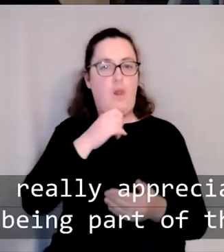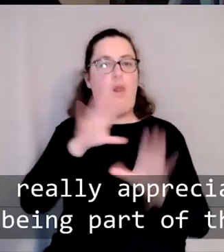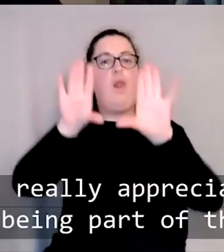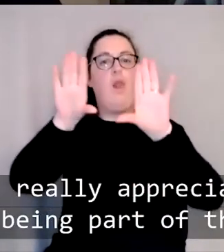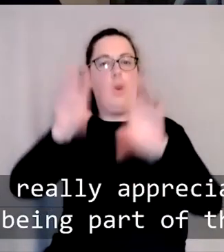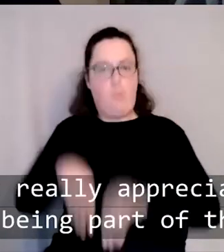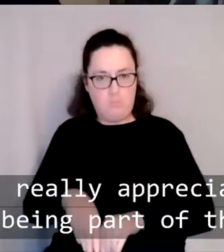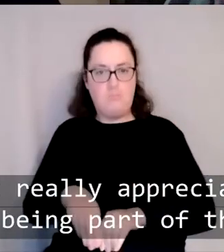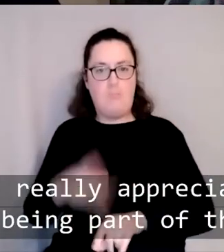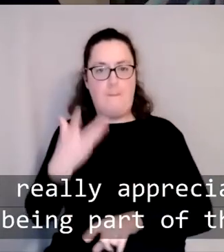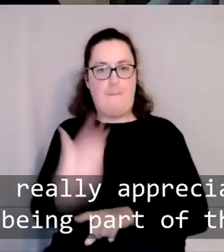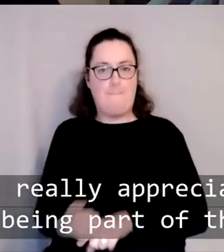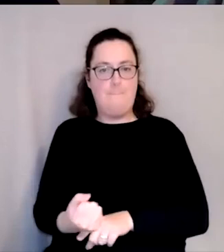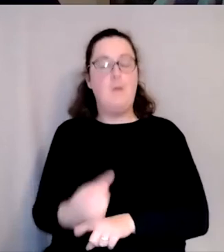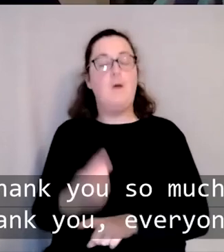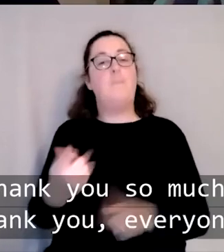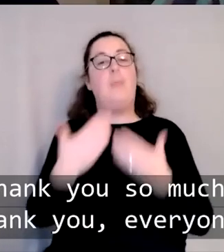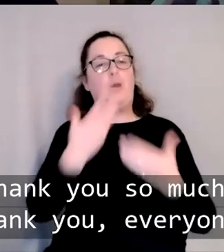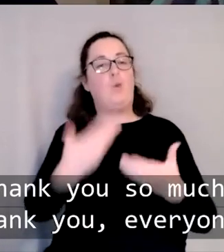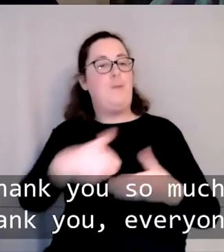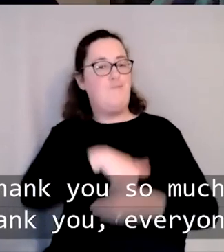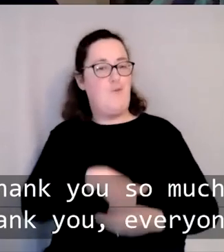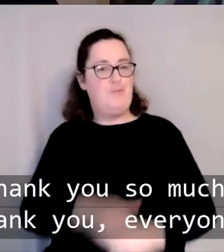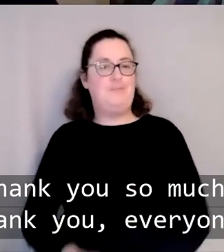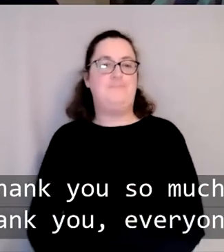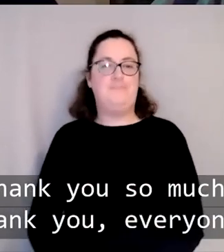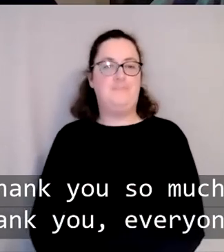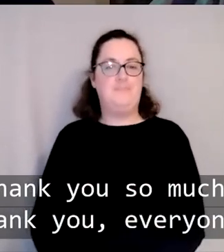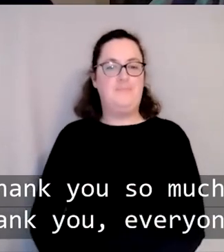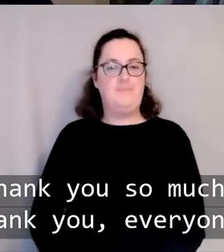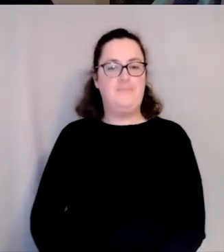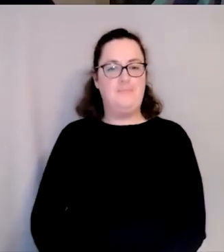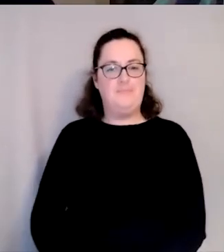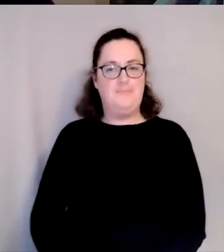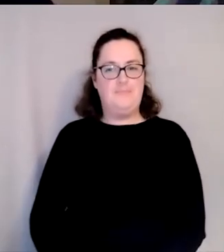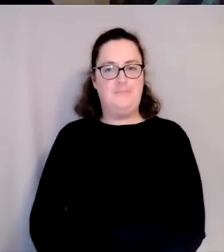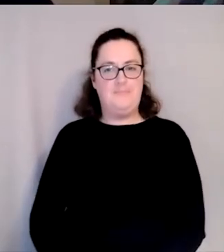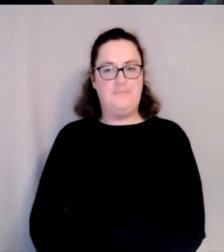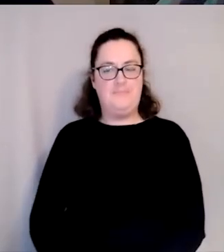but really appreciate you being part of this. Thank you so much. Thank you, everyone.